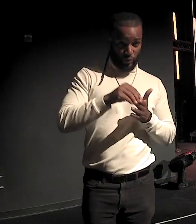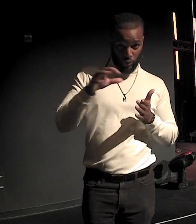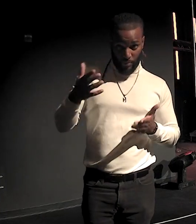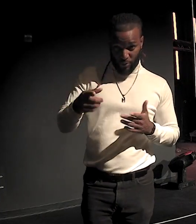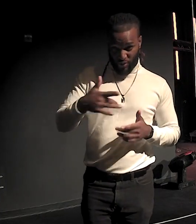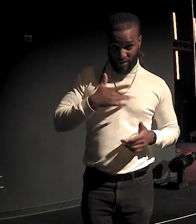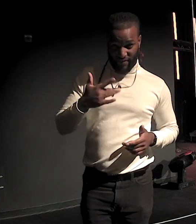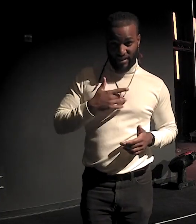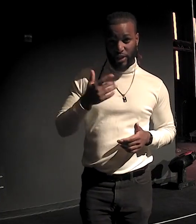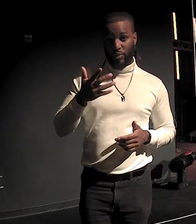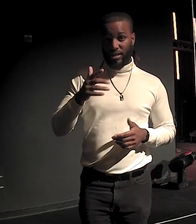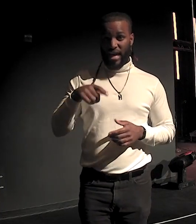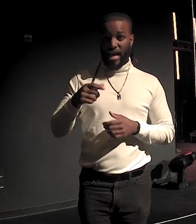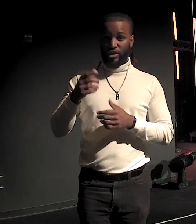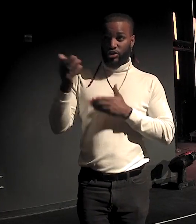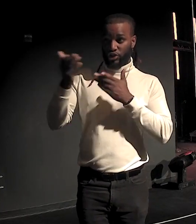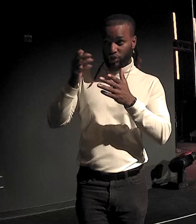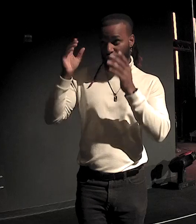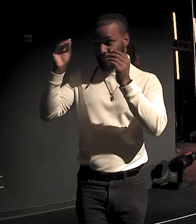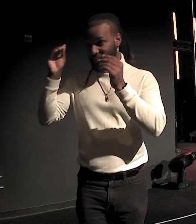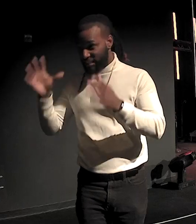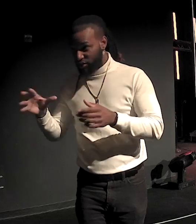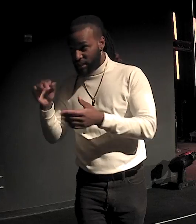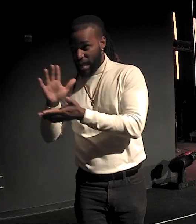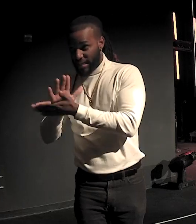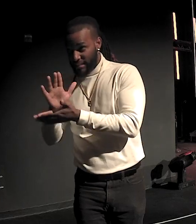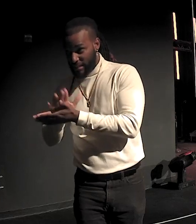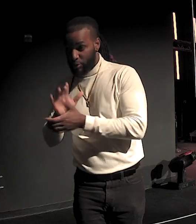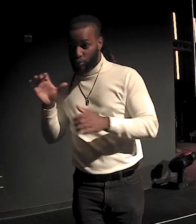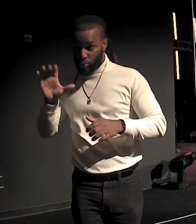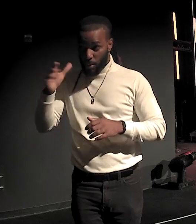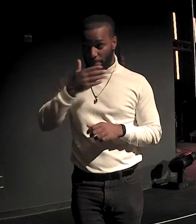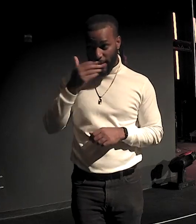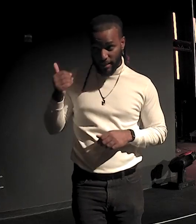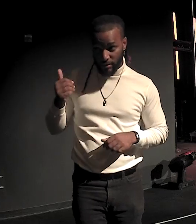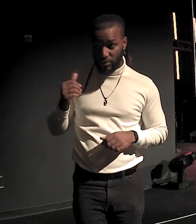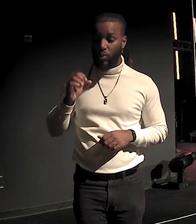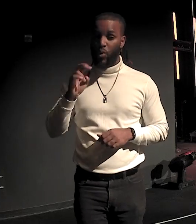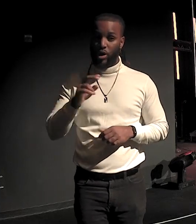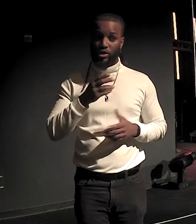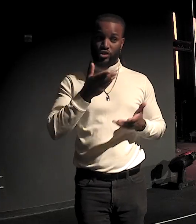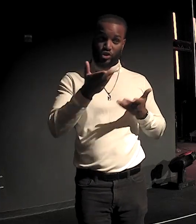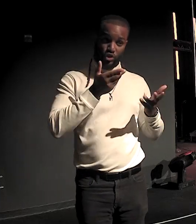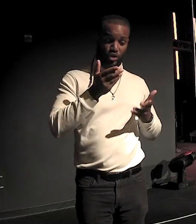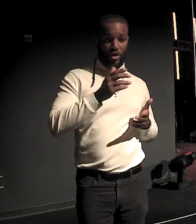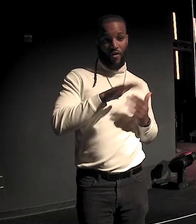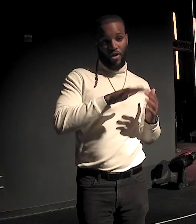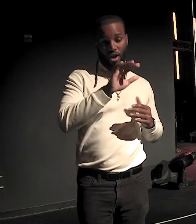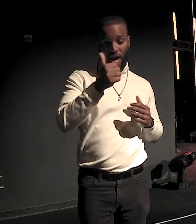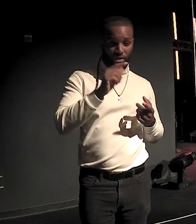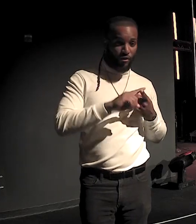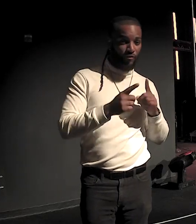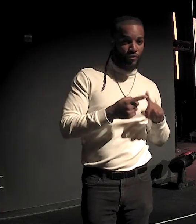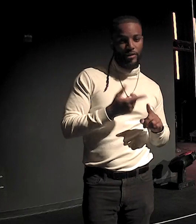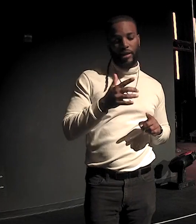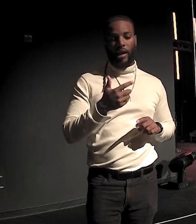Like you are either going to kind of serve the teacher and academics and do your best, or you're going to serve all your students and friends that kind of buck the system